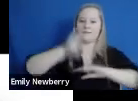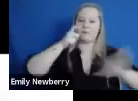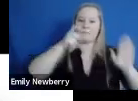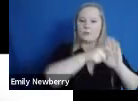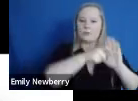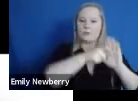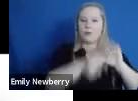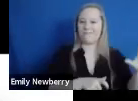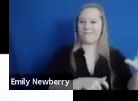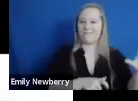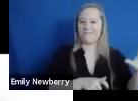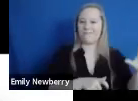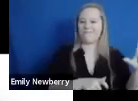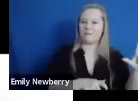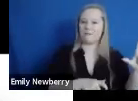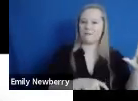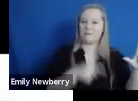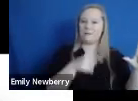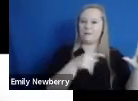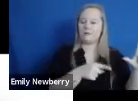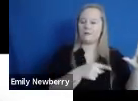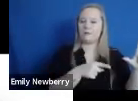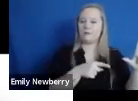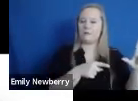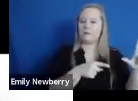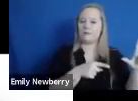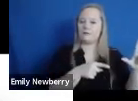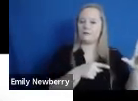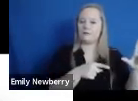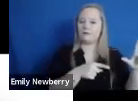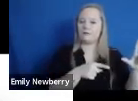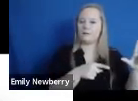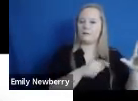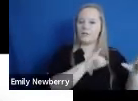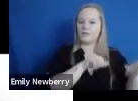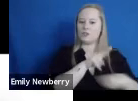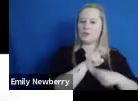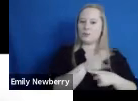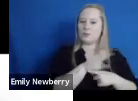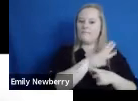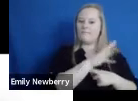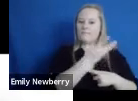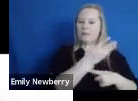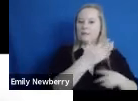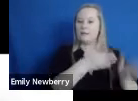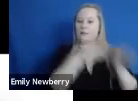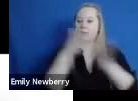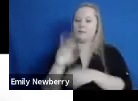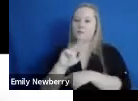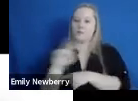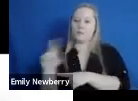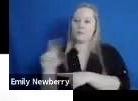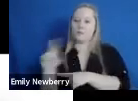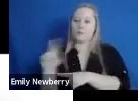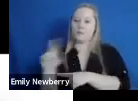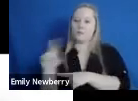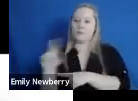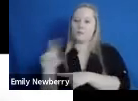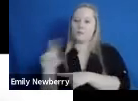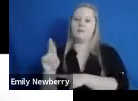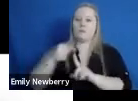is a hay grazer that was planted June 5th, and to the right is where we did our